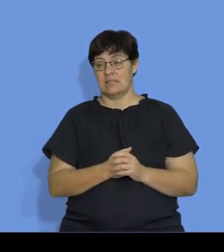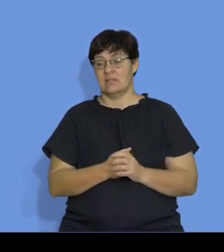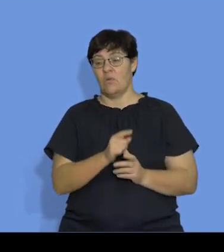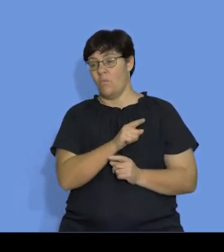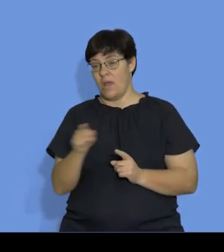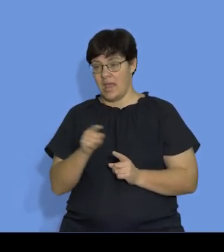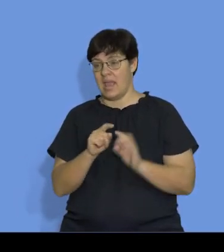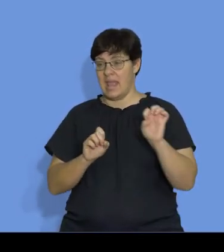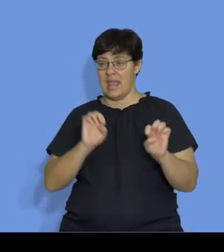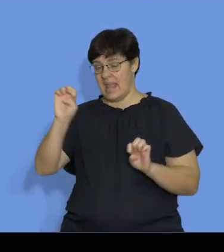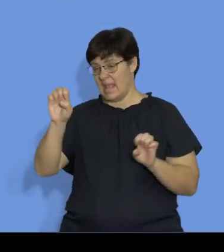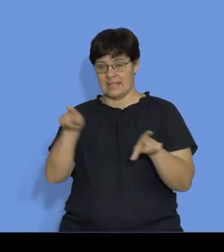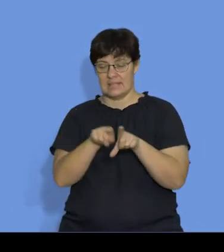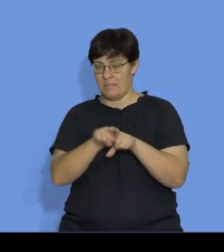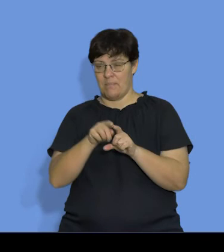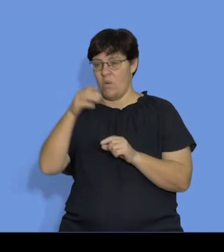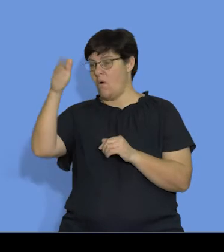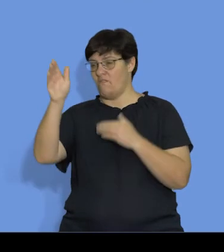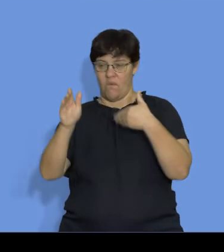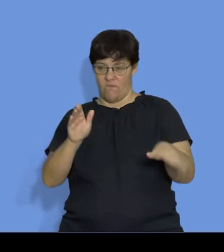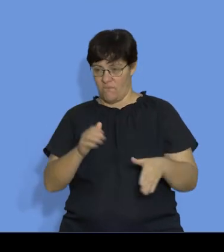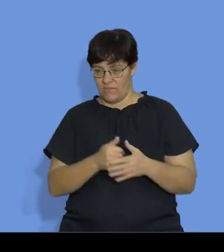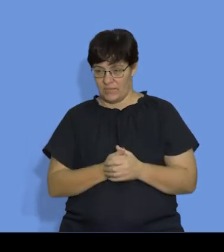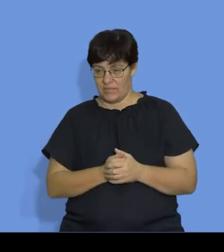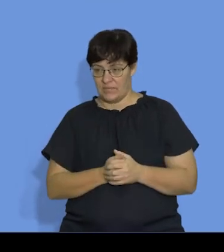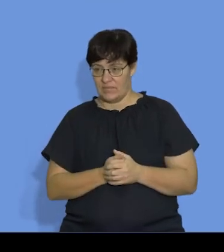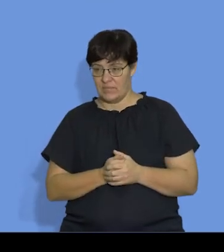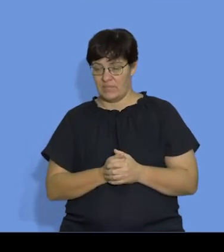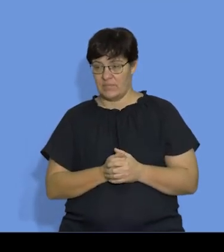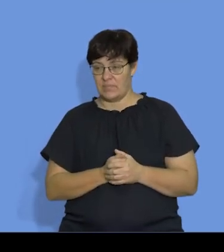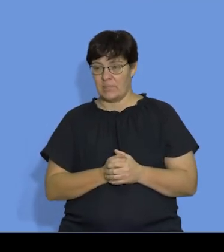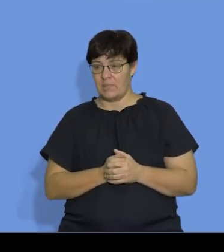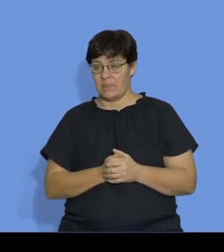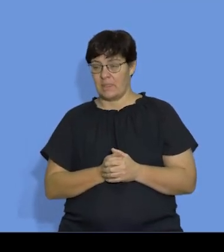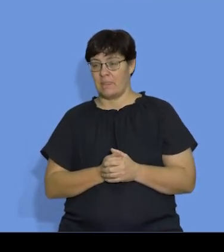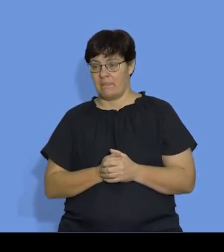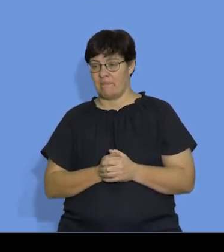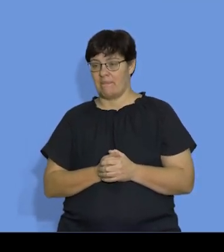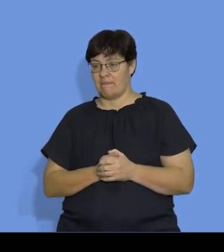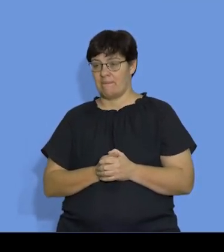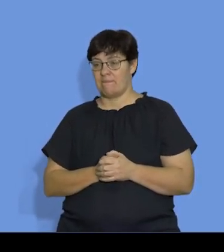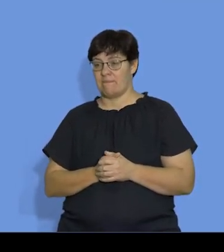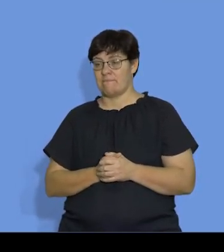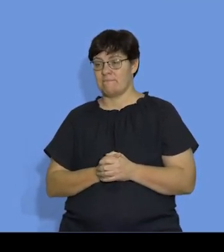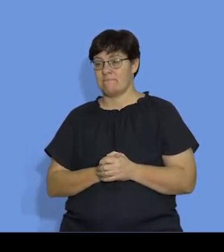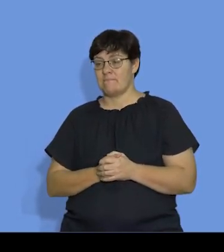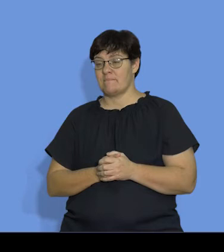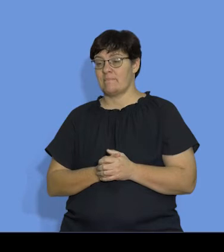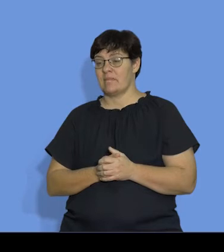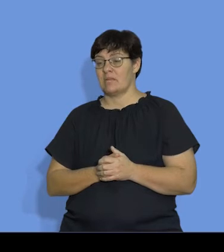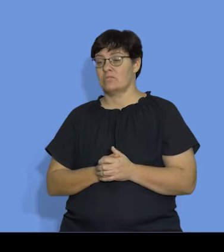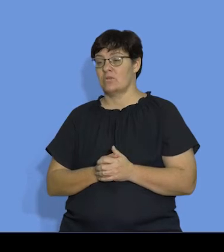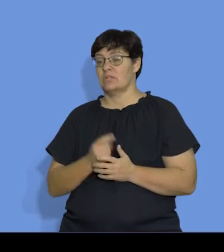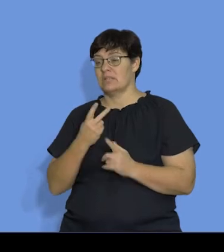electrons will be the same, 2 for oxidation and 2 for reduction. So we can kind of eliminate them. So if we multiply this by 2,